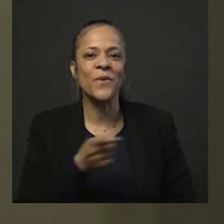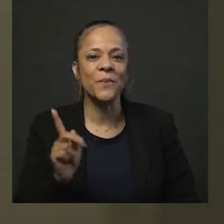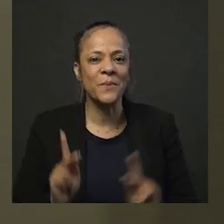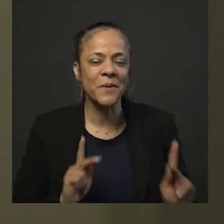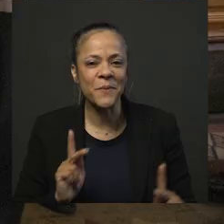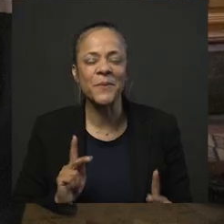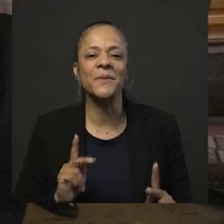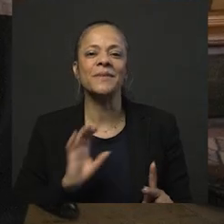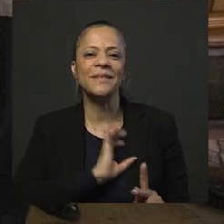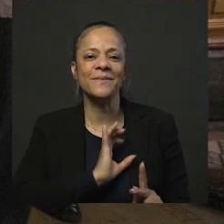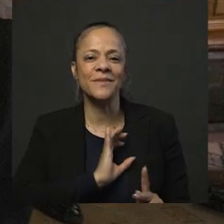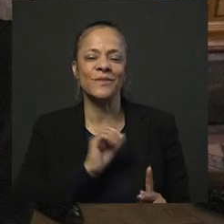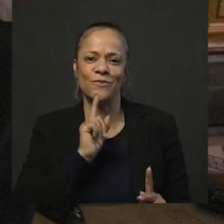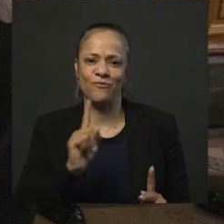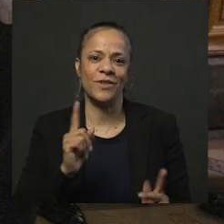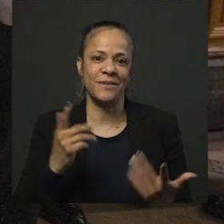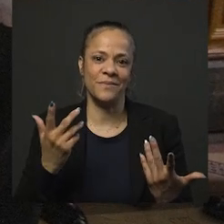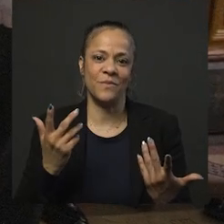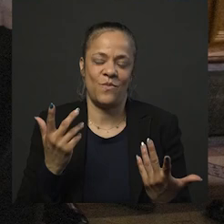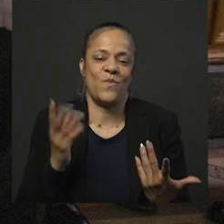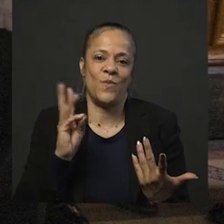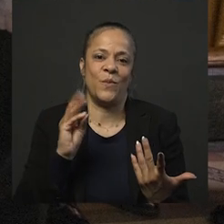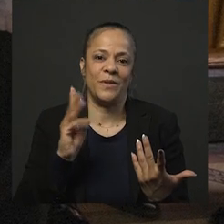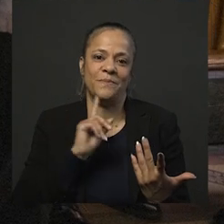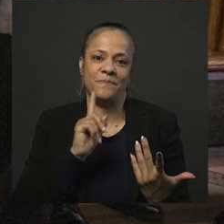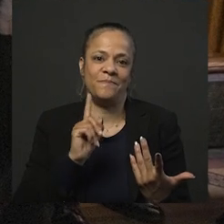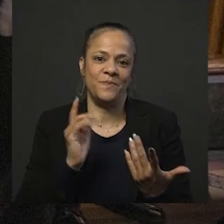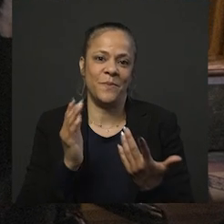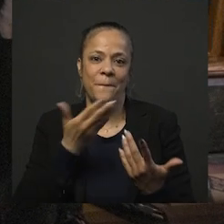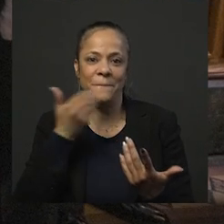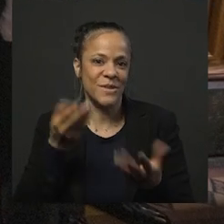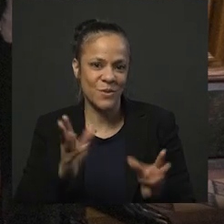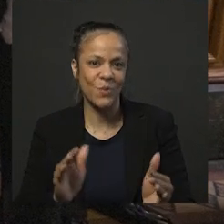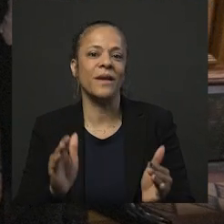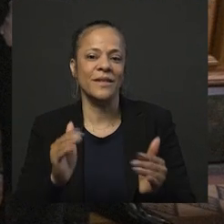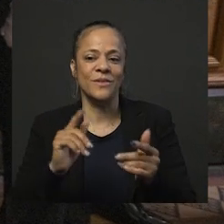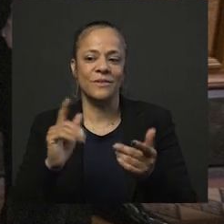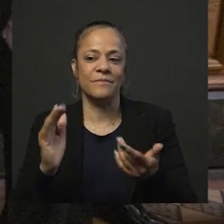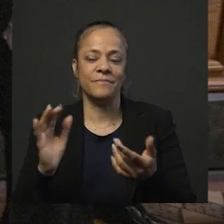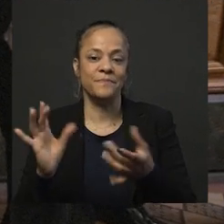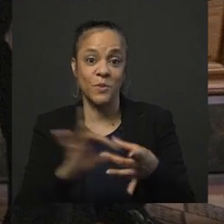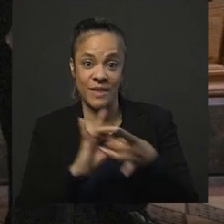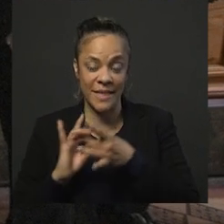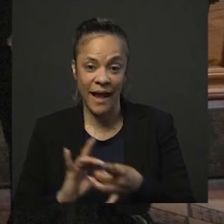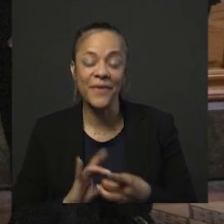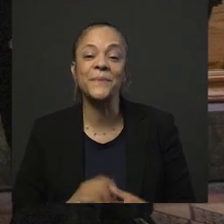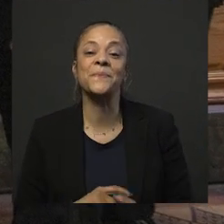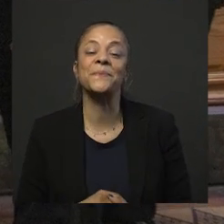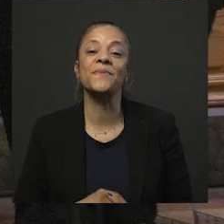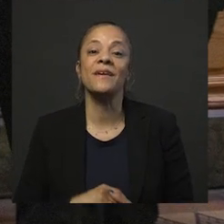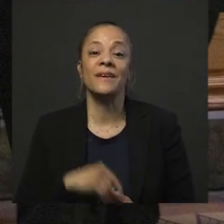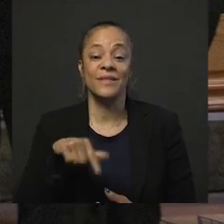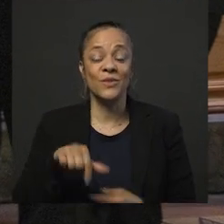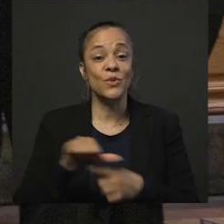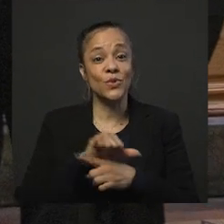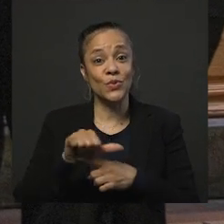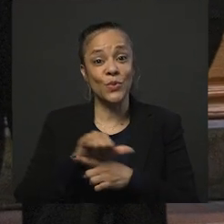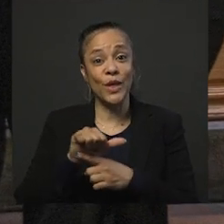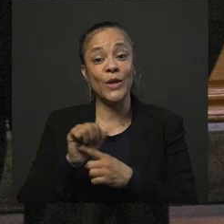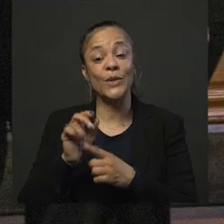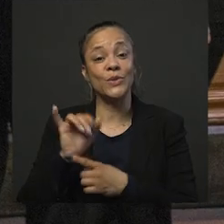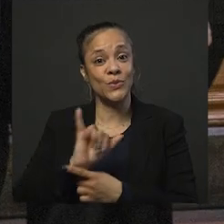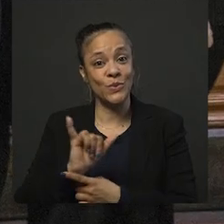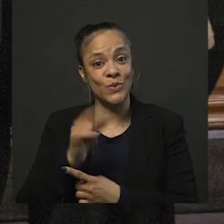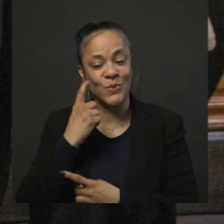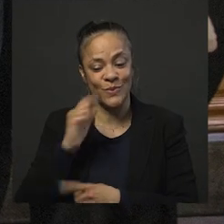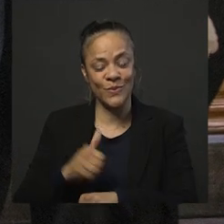in the community. So what better way is to bring it all together? Also, our training unit that we have set up in place as of February